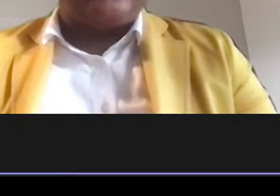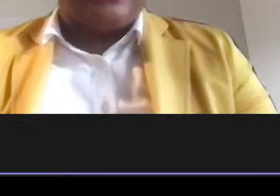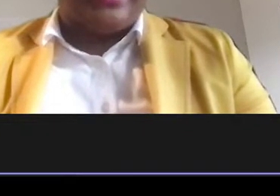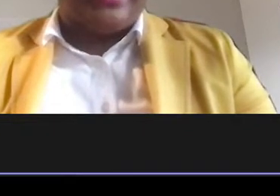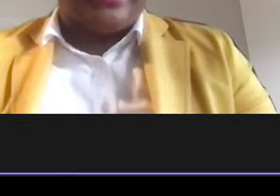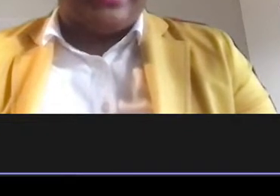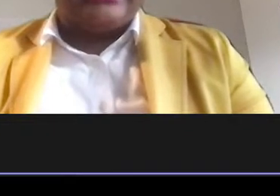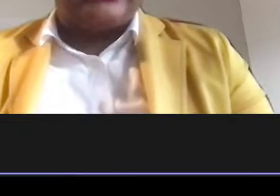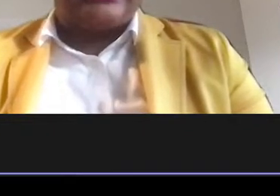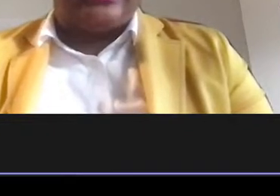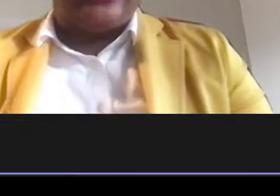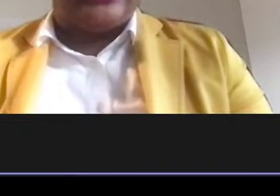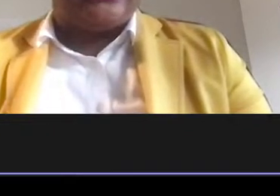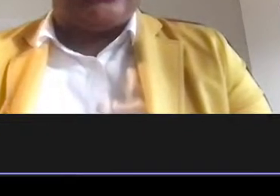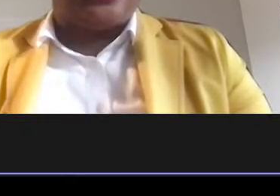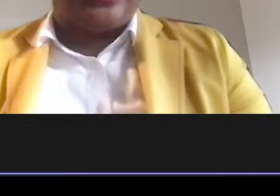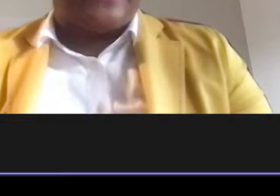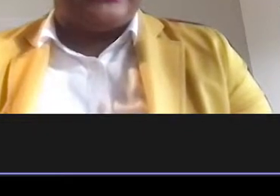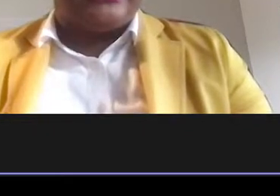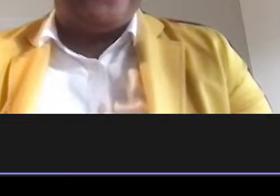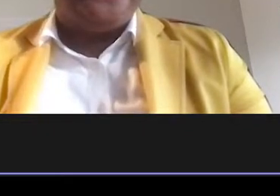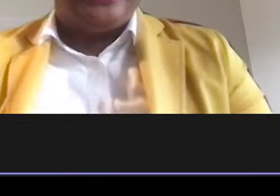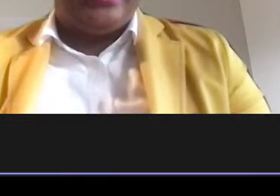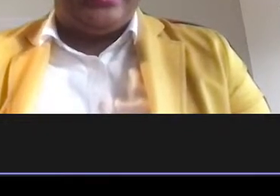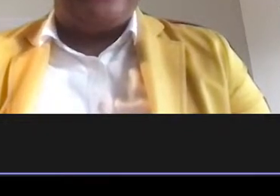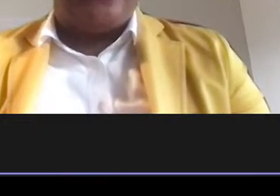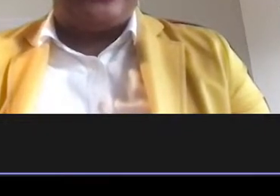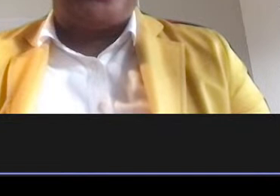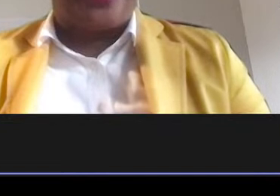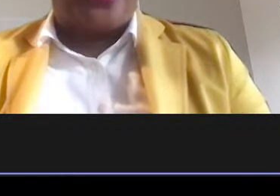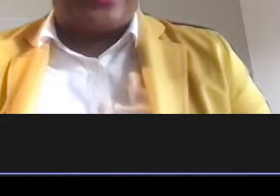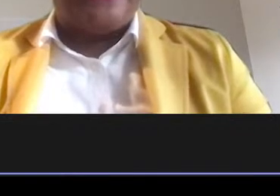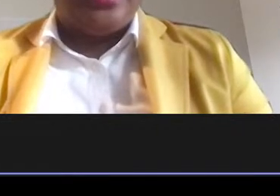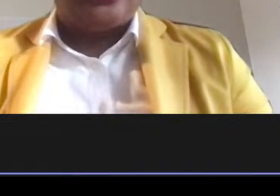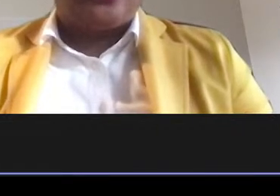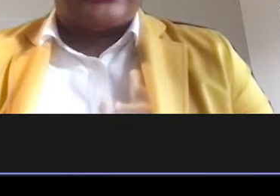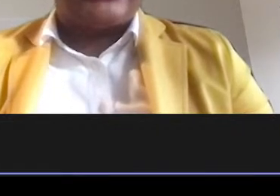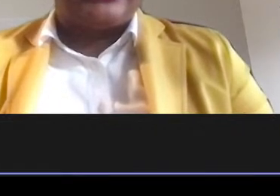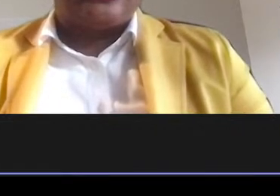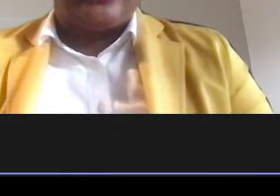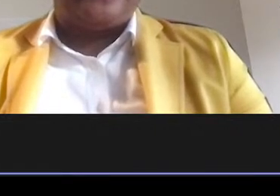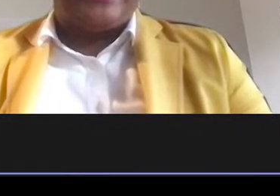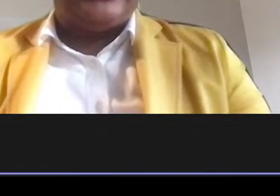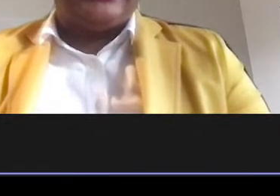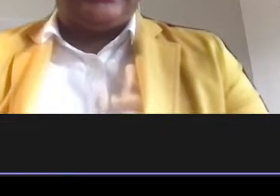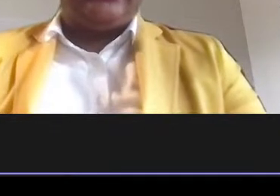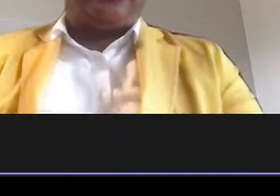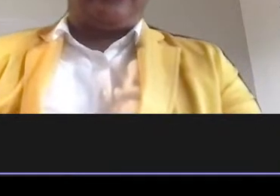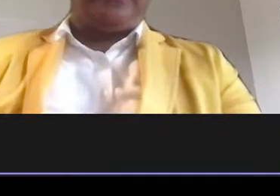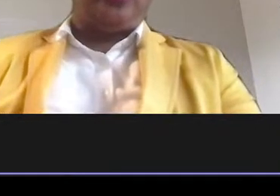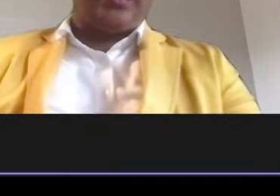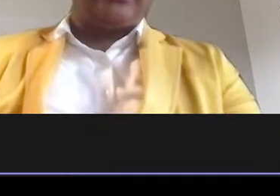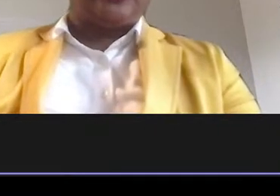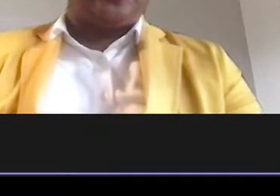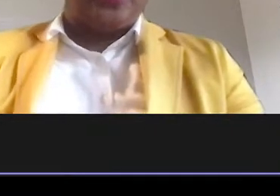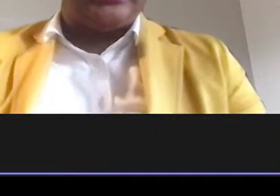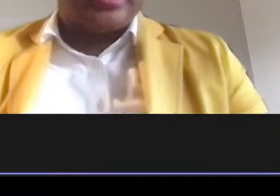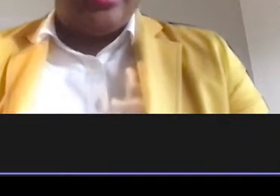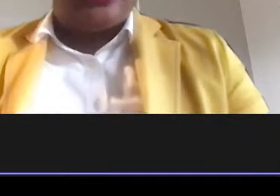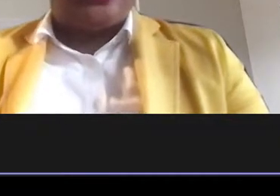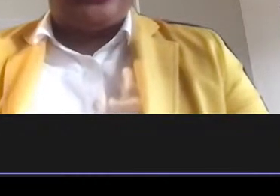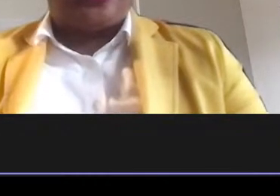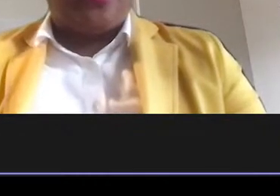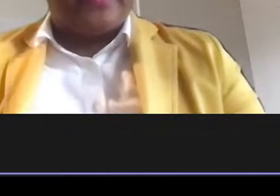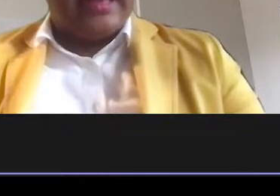smaller cuts made against the equitable share funding of this program to assist with funding a provincial